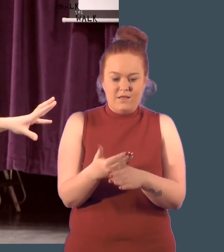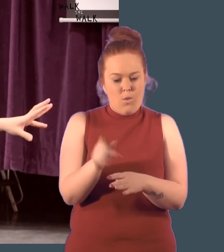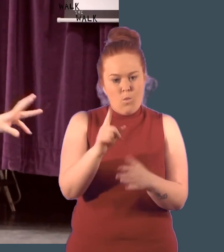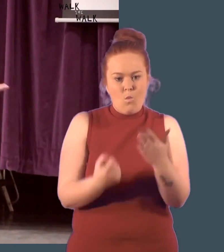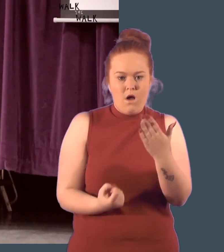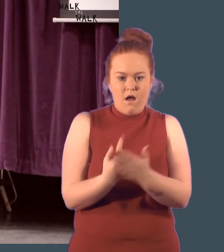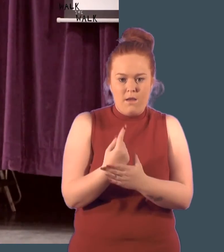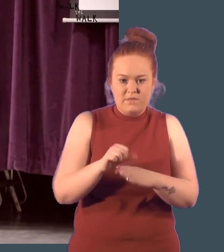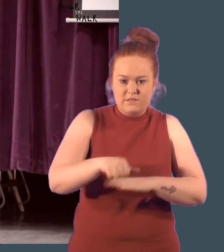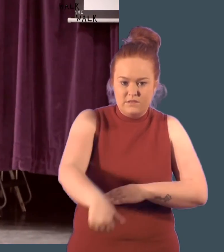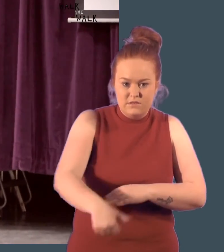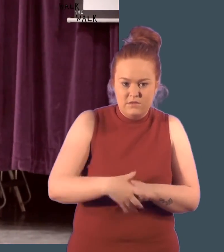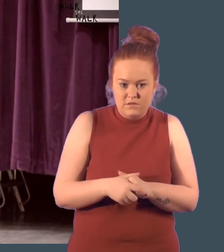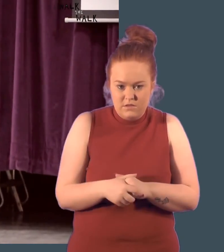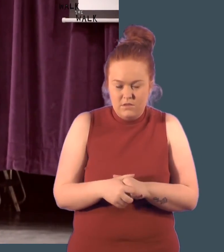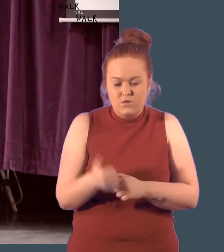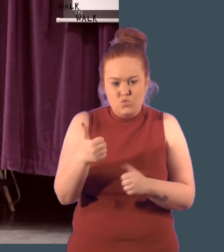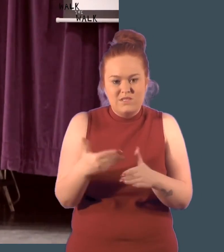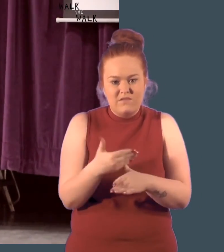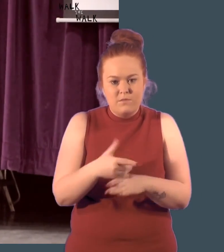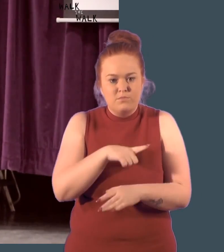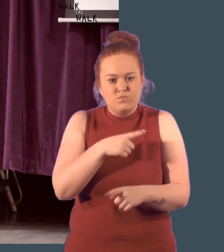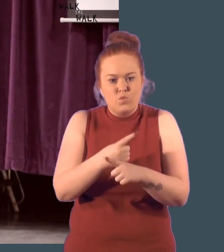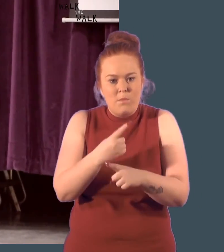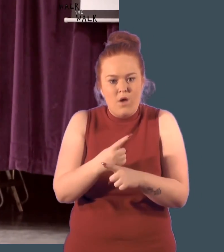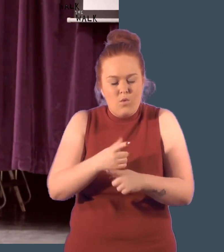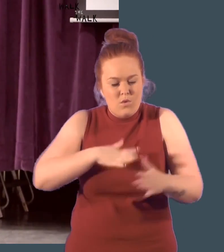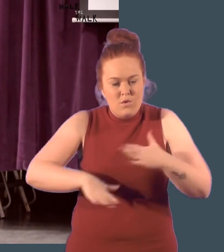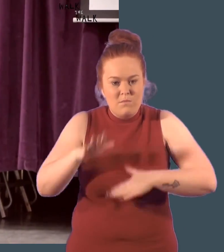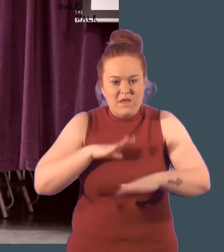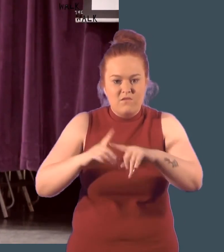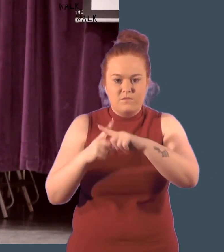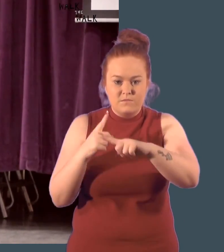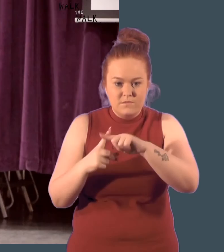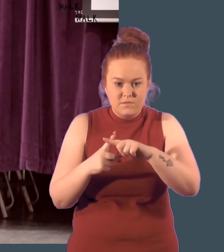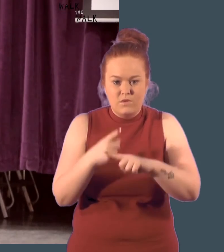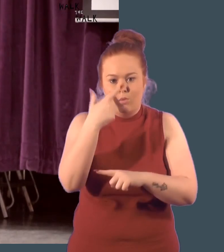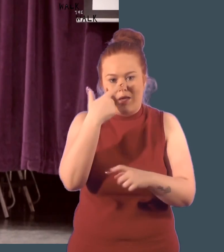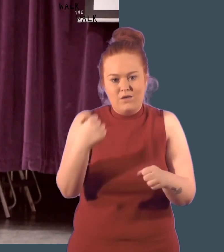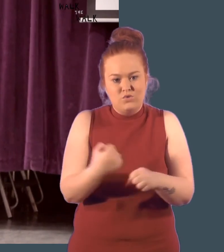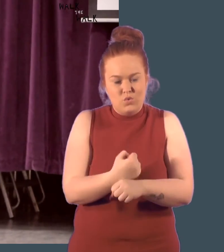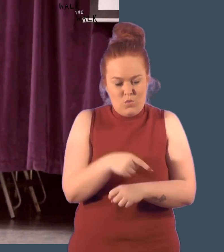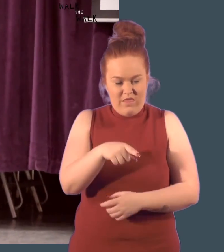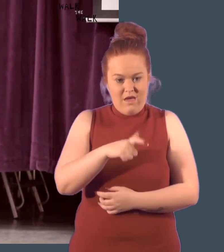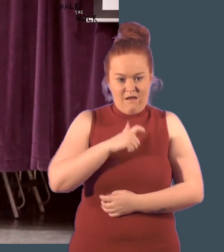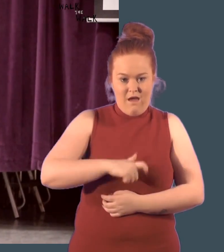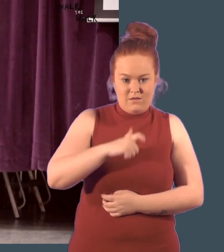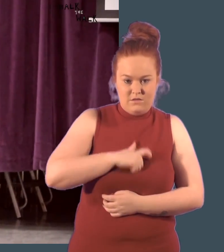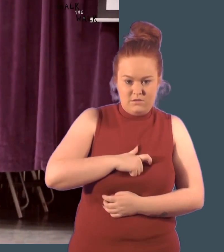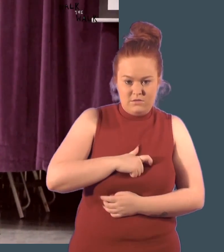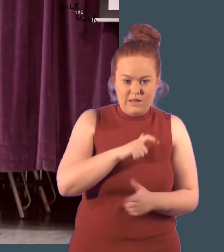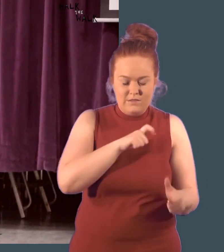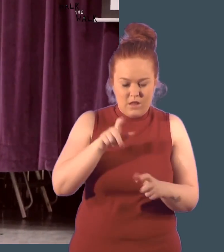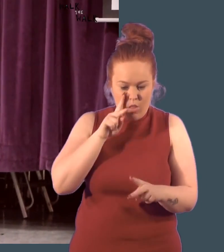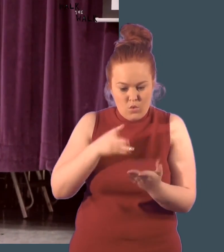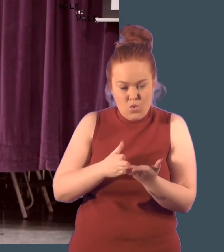this activity, you're talking about what are the positive behaviours that we can do, but it's very much what are the positive behaviours